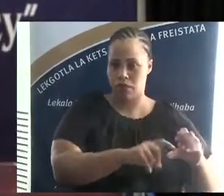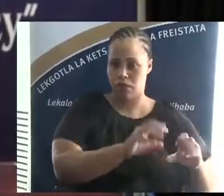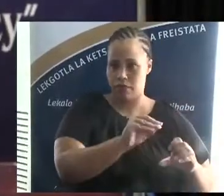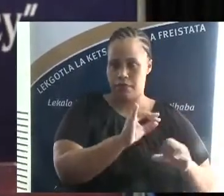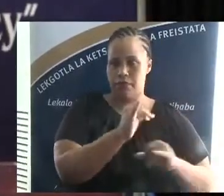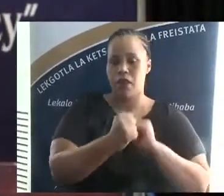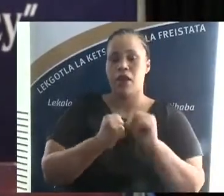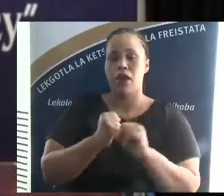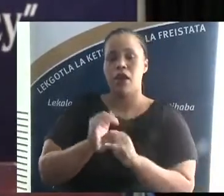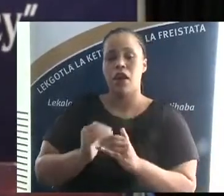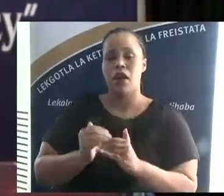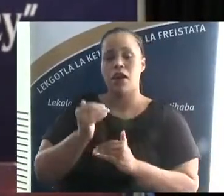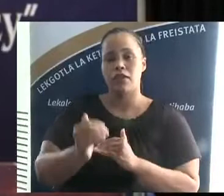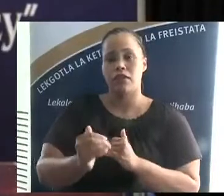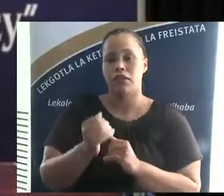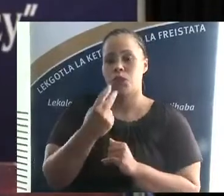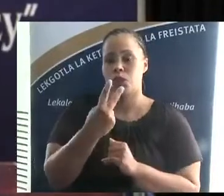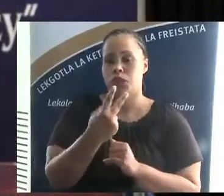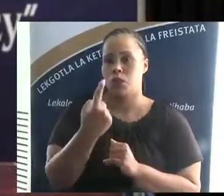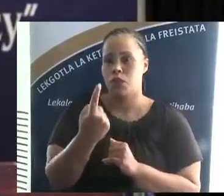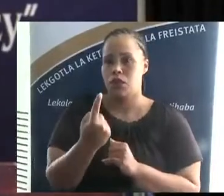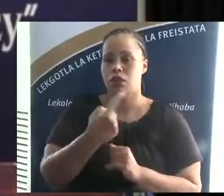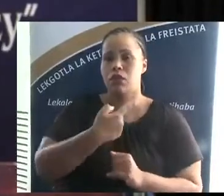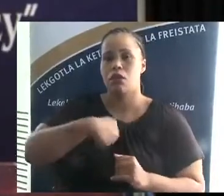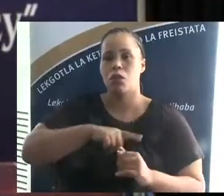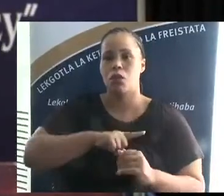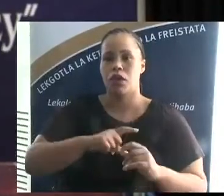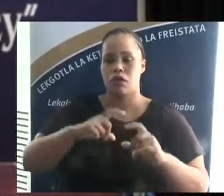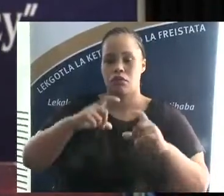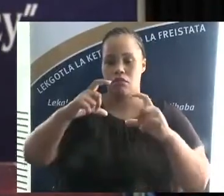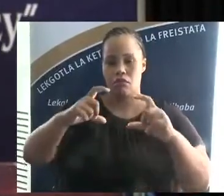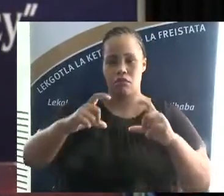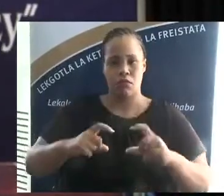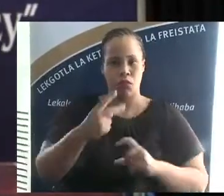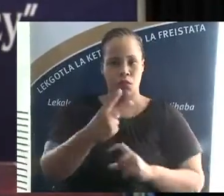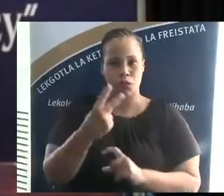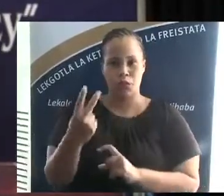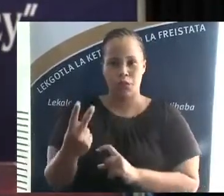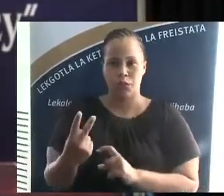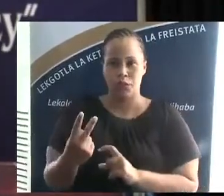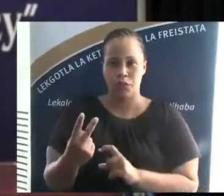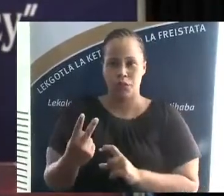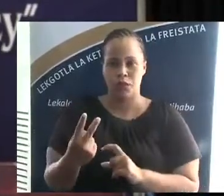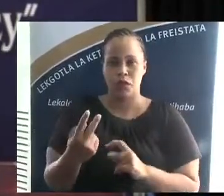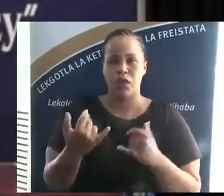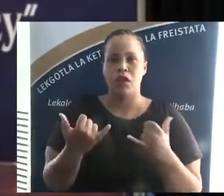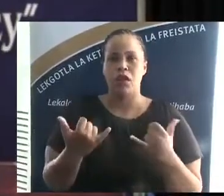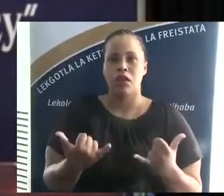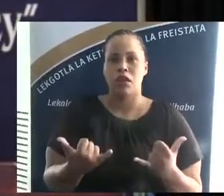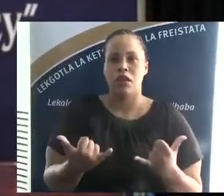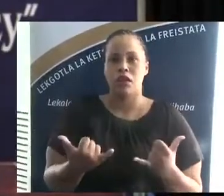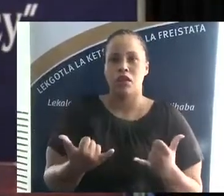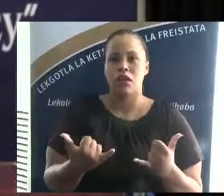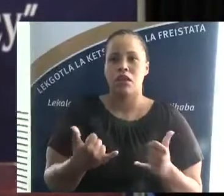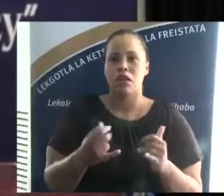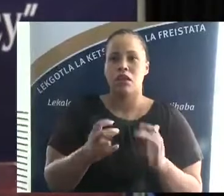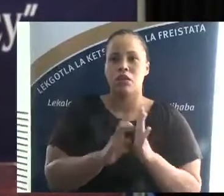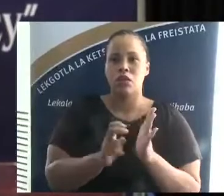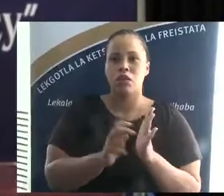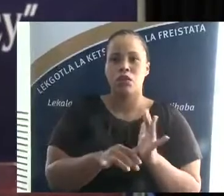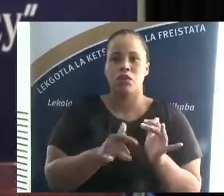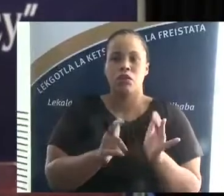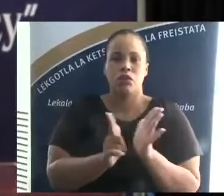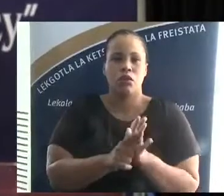thereafter, 2021, we had 22 disclaimer paragraphs. So the total non-compliance with laws, regulations